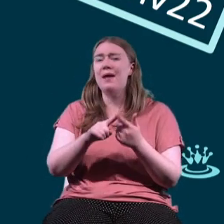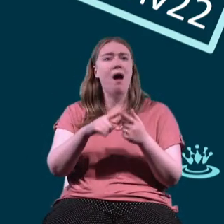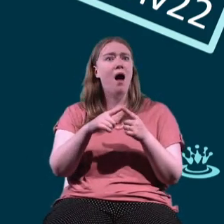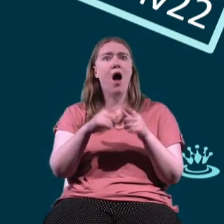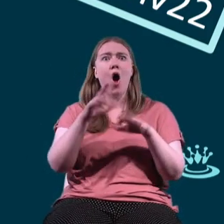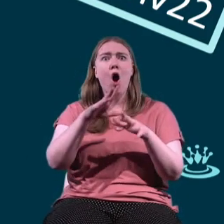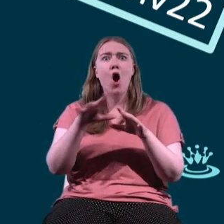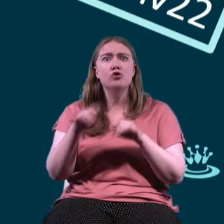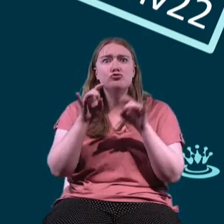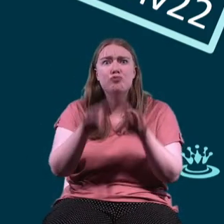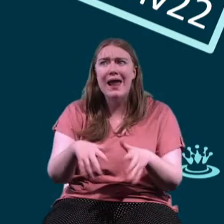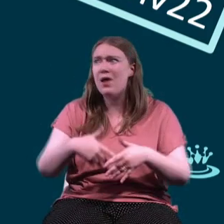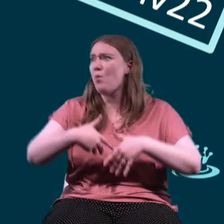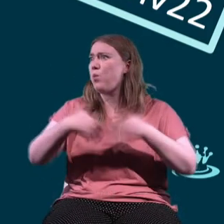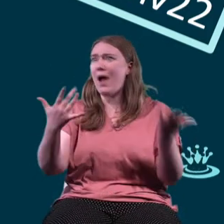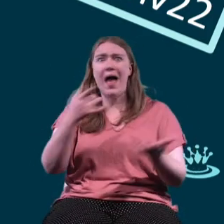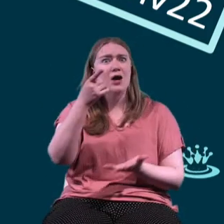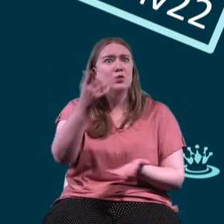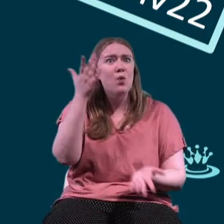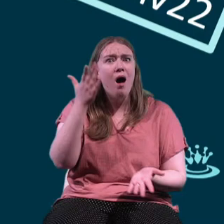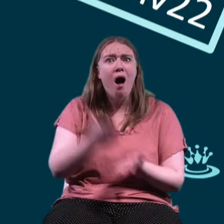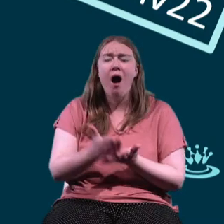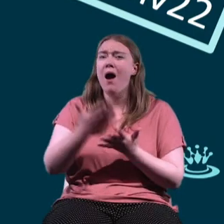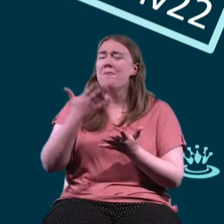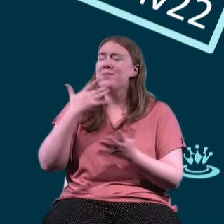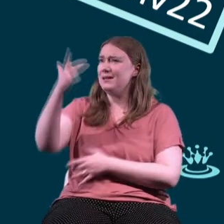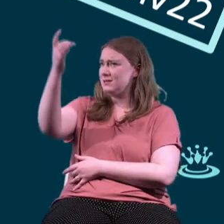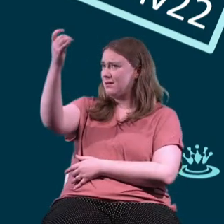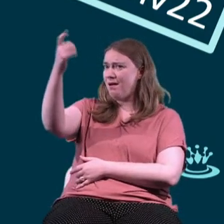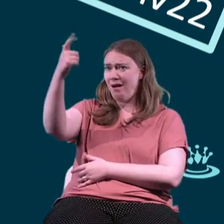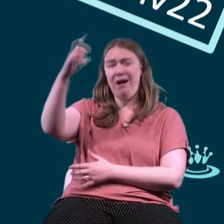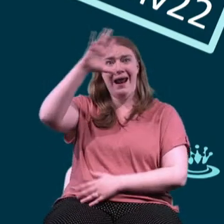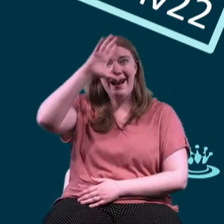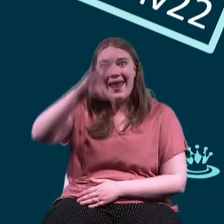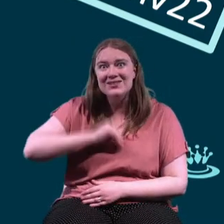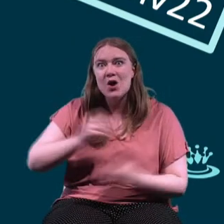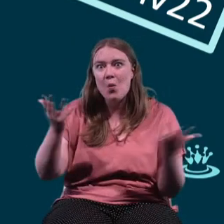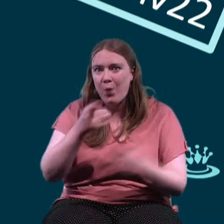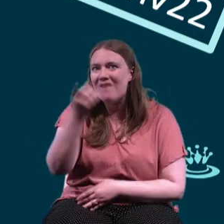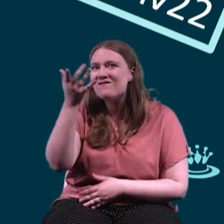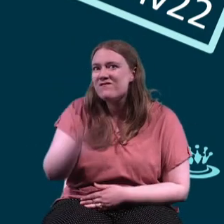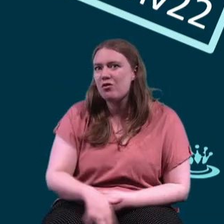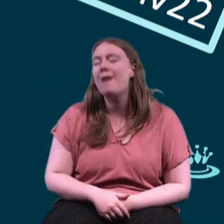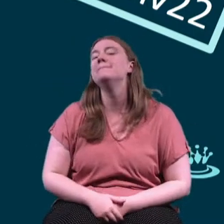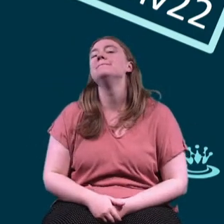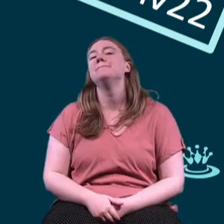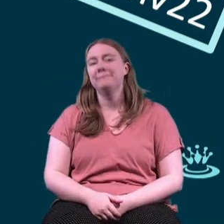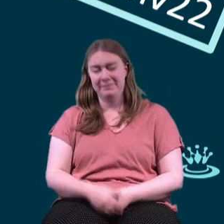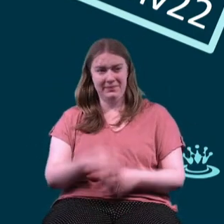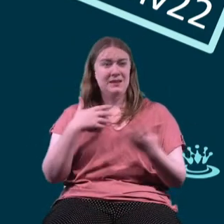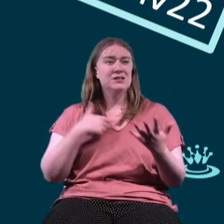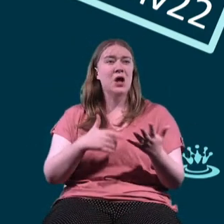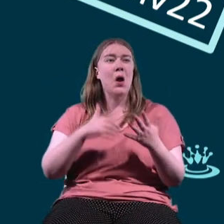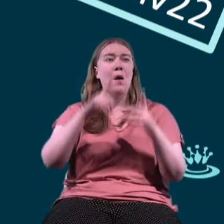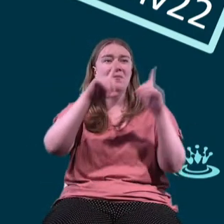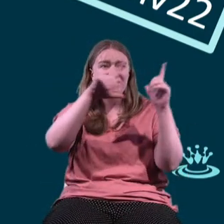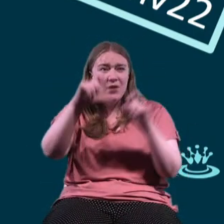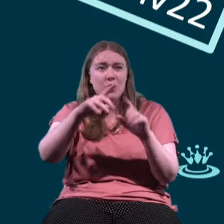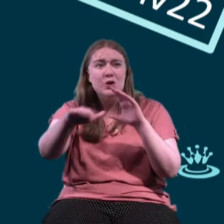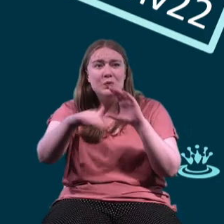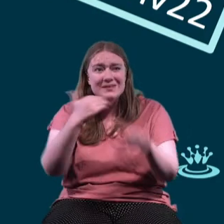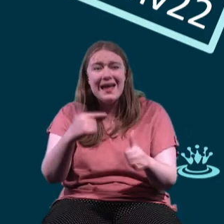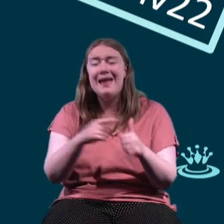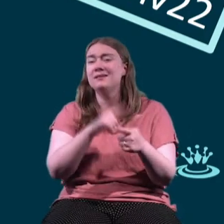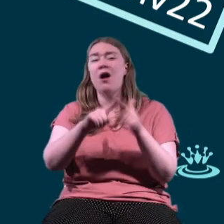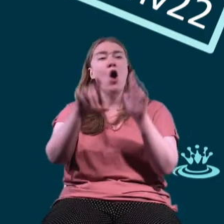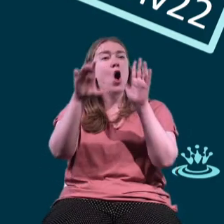let us know. We're all one in Christ Jesus, and we really want to try and create that atmosphere. So whether it's pictures, comments of things you're enjoying,